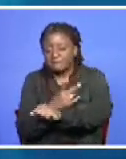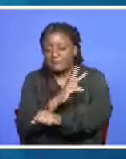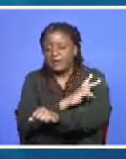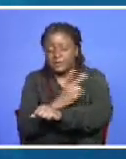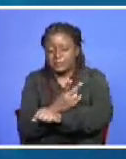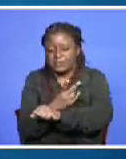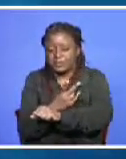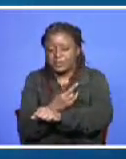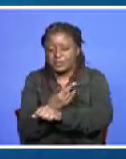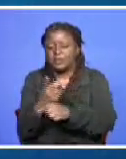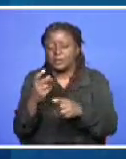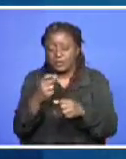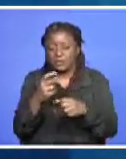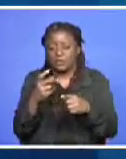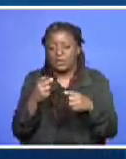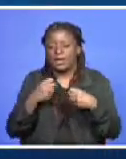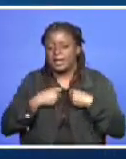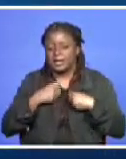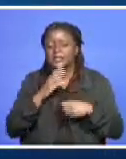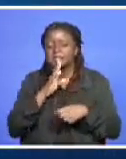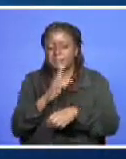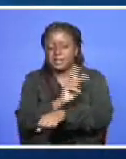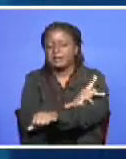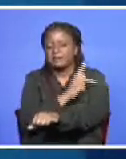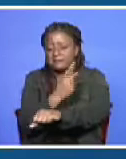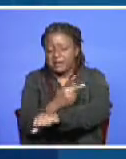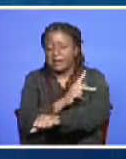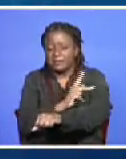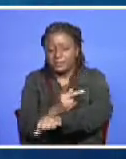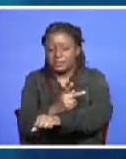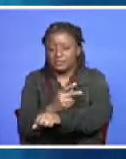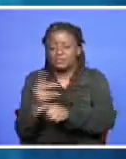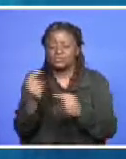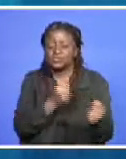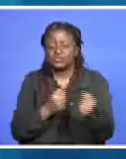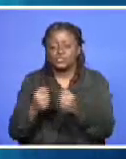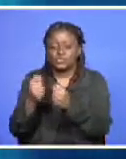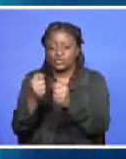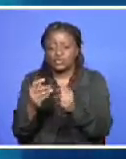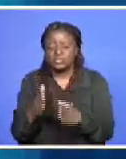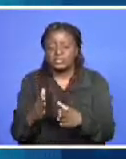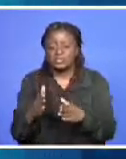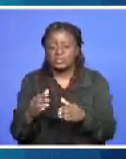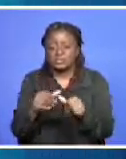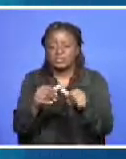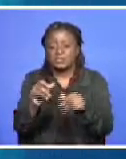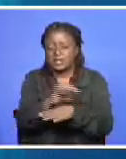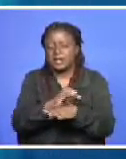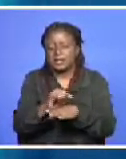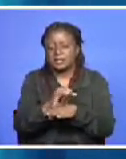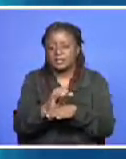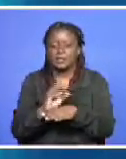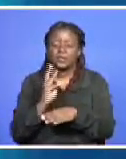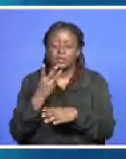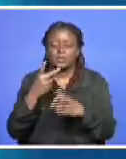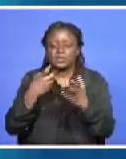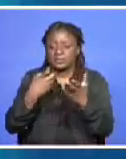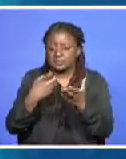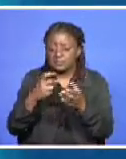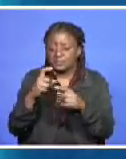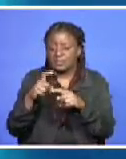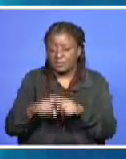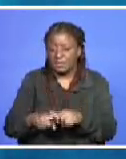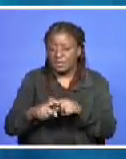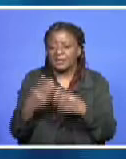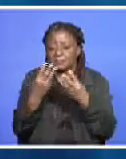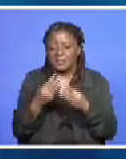destination. And so our economy is based primarily on tourism. And